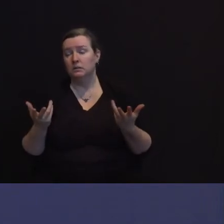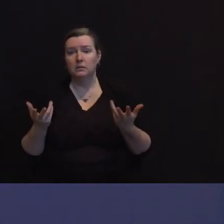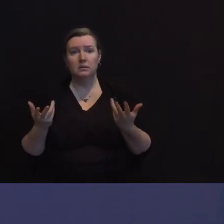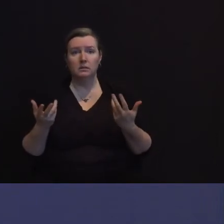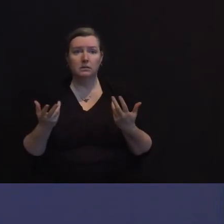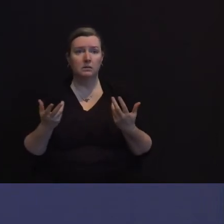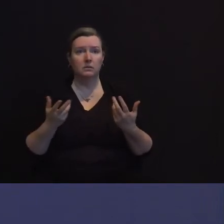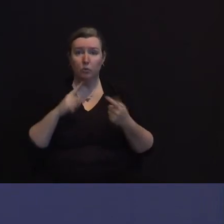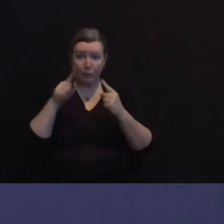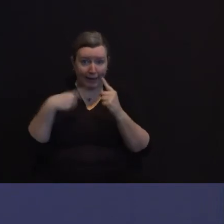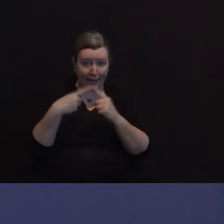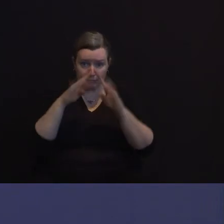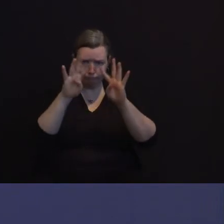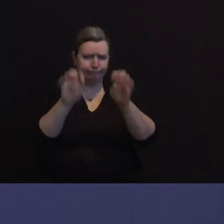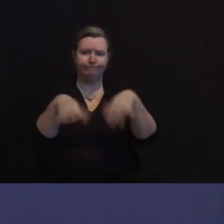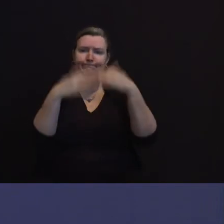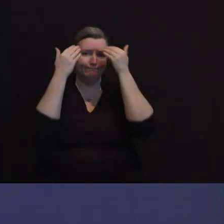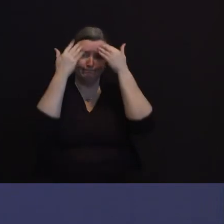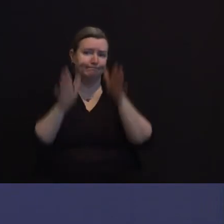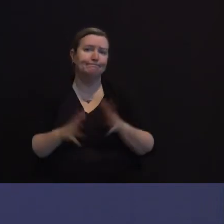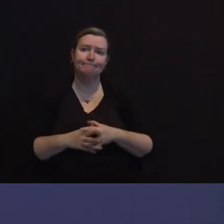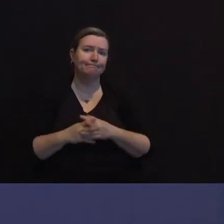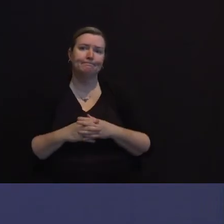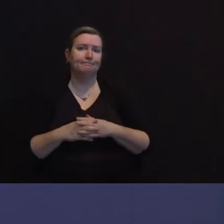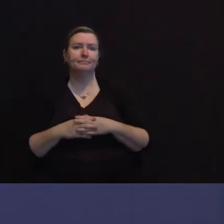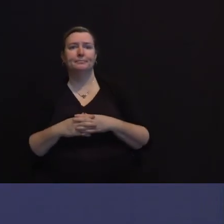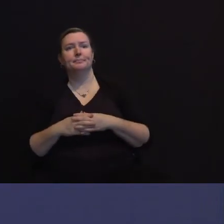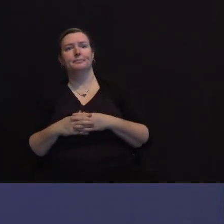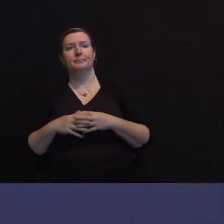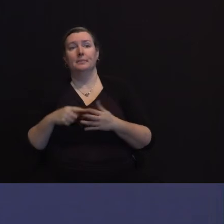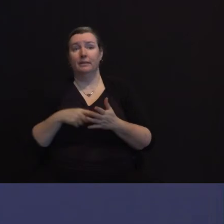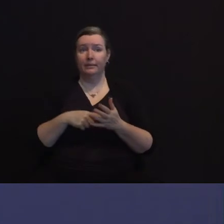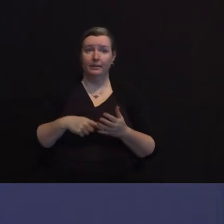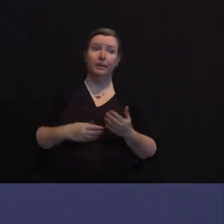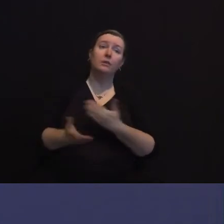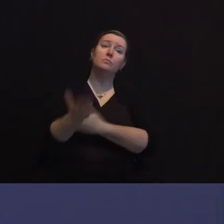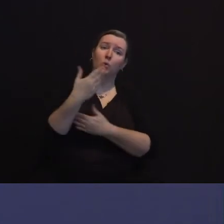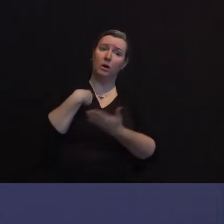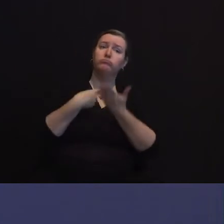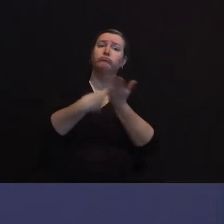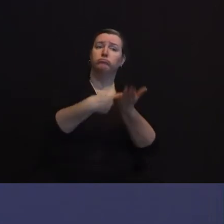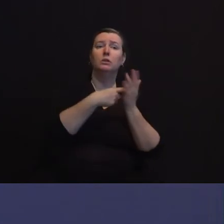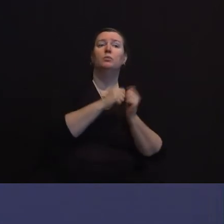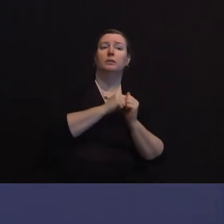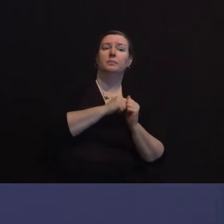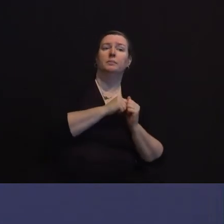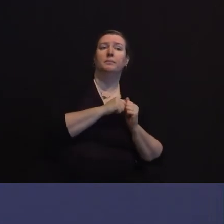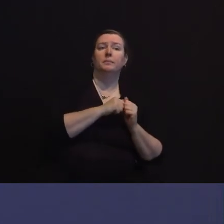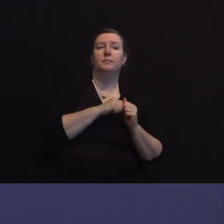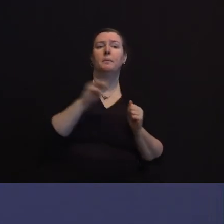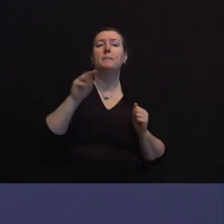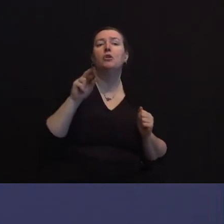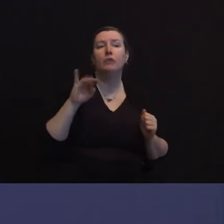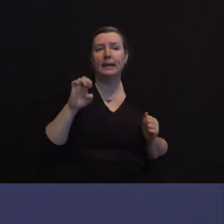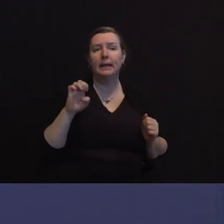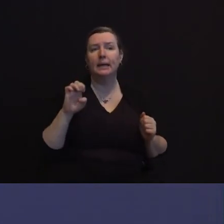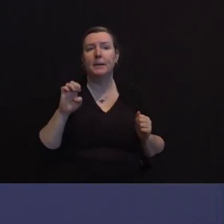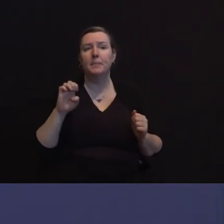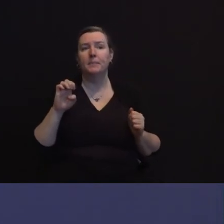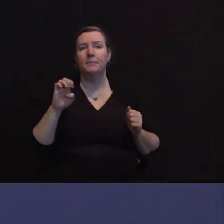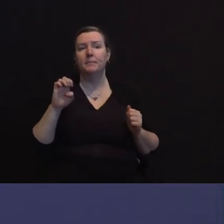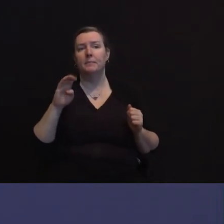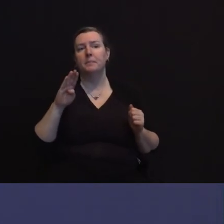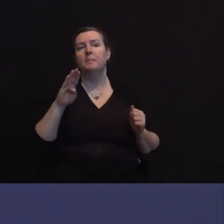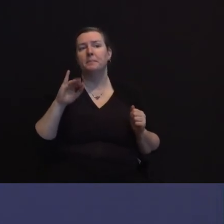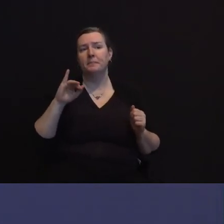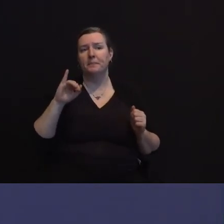I had a good exchange this morning with Marie Bliston, who is the president of NJEA. As I mentioned, I spoke to